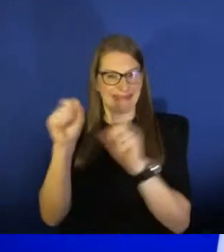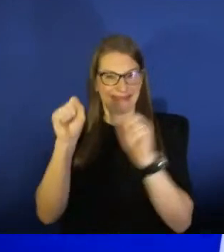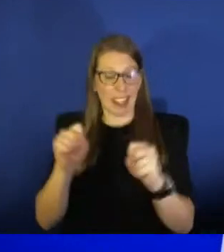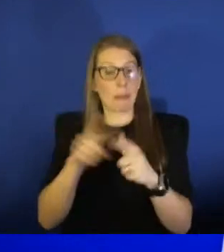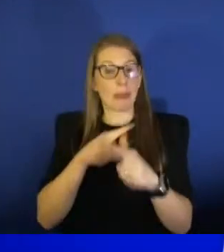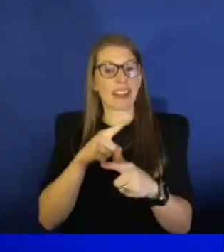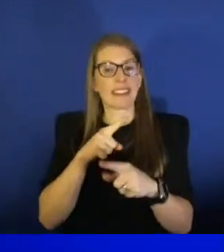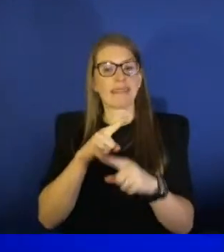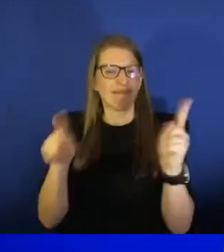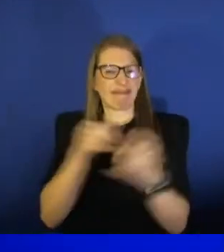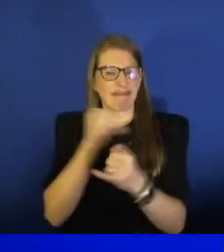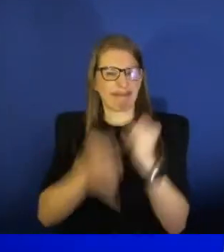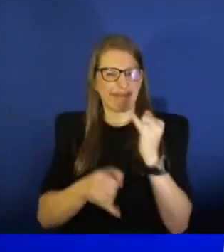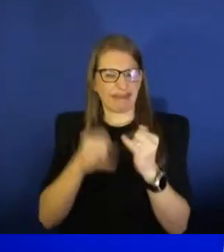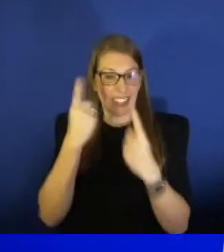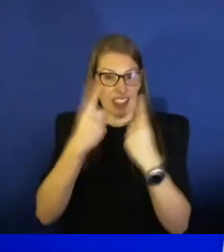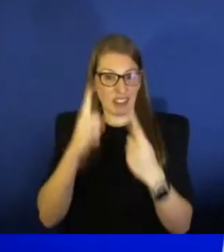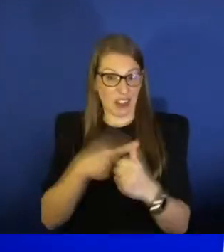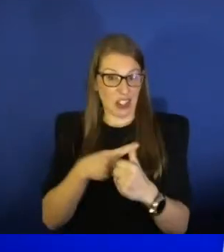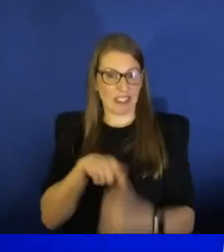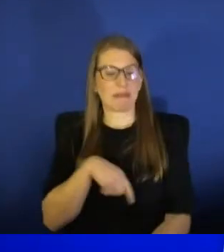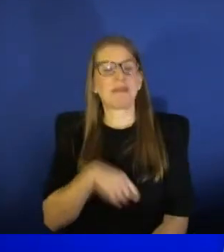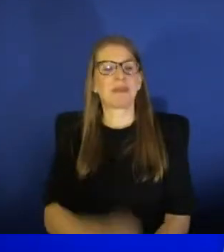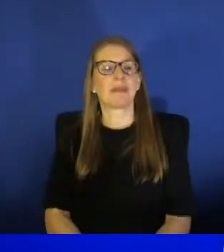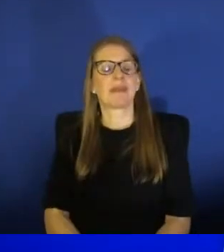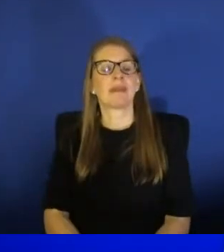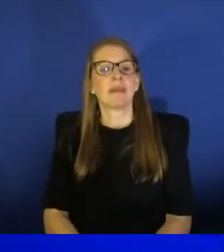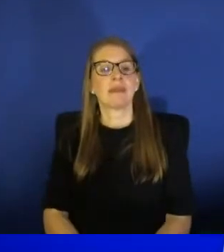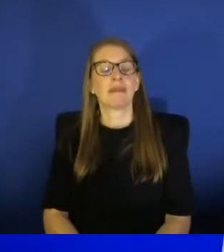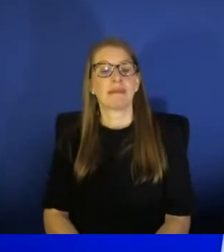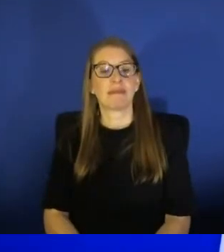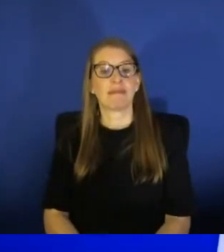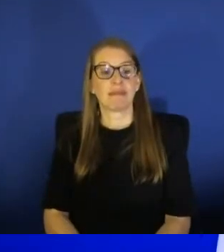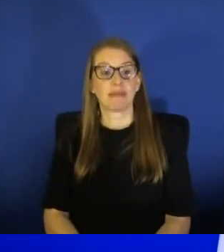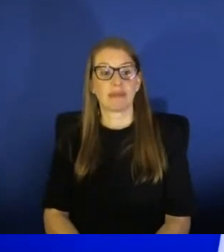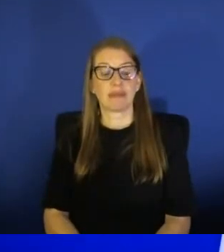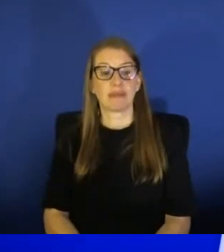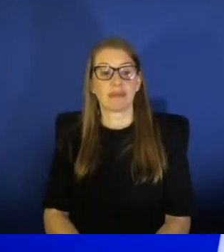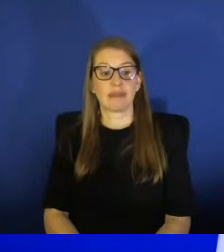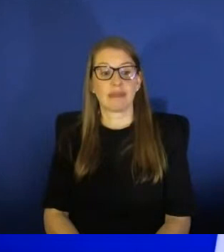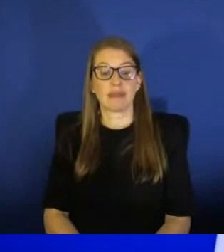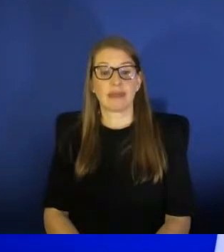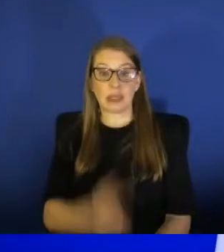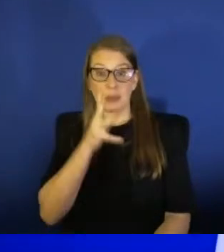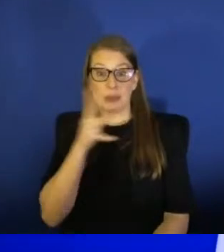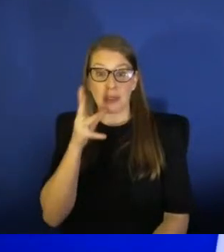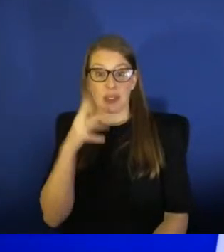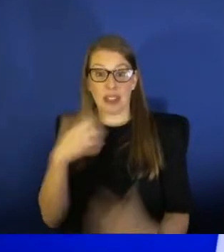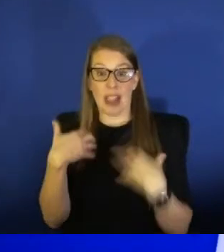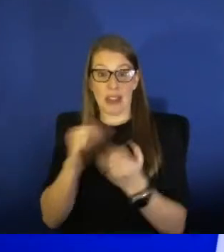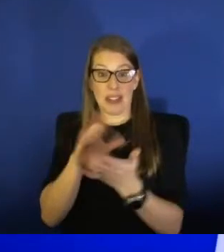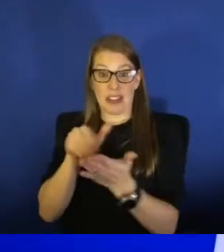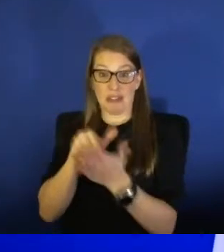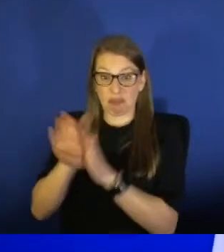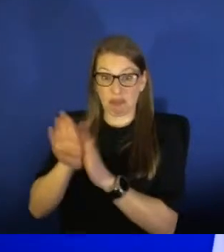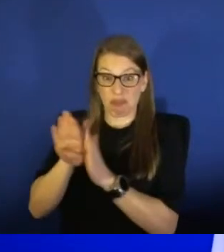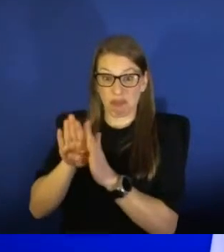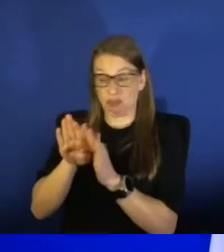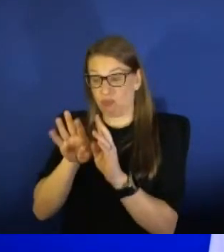Well, it's exciting to hear, about the developments with the Center for Rural Health. I think when you